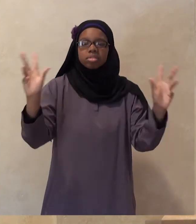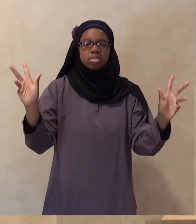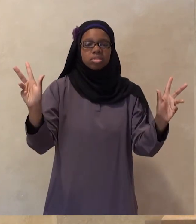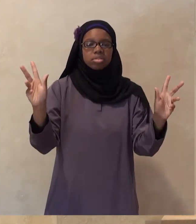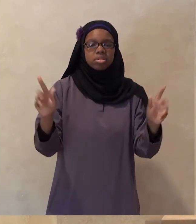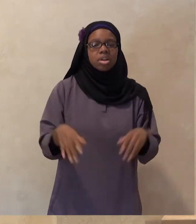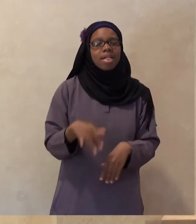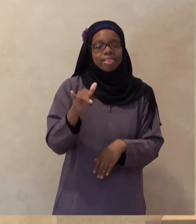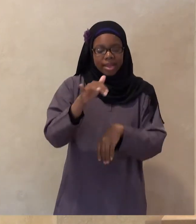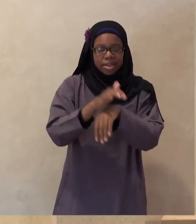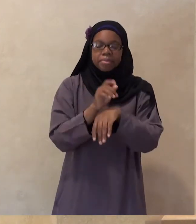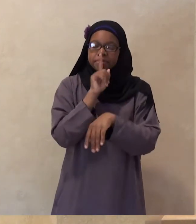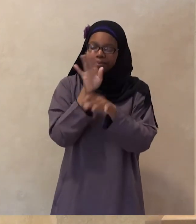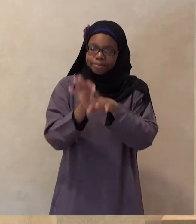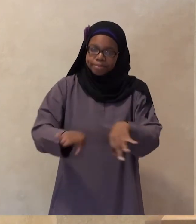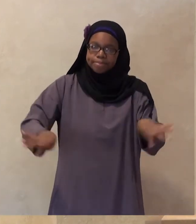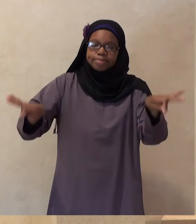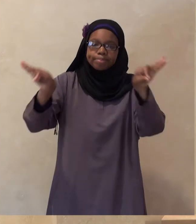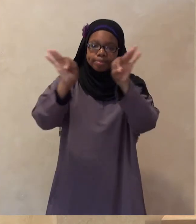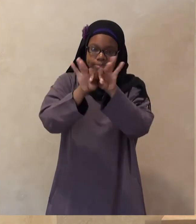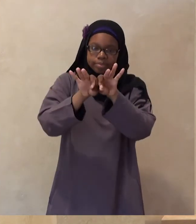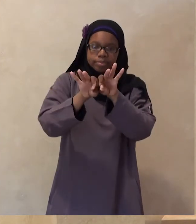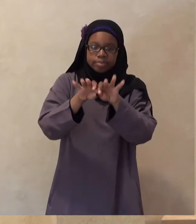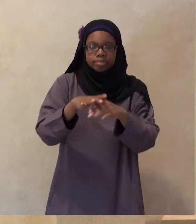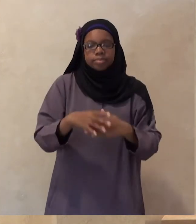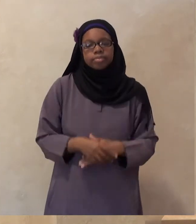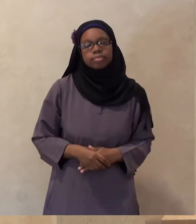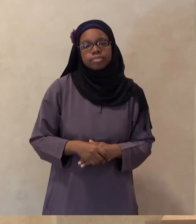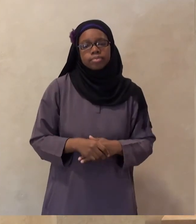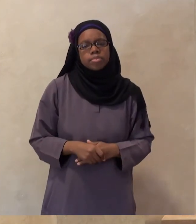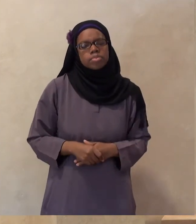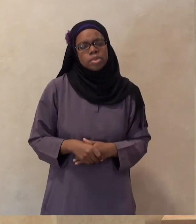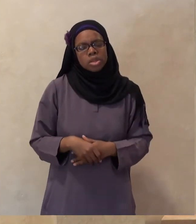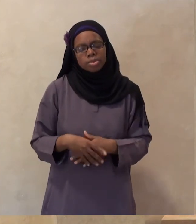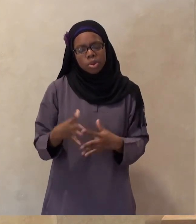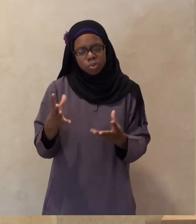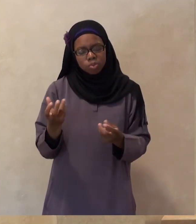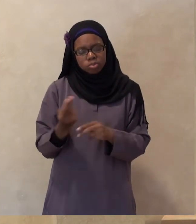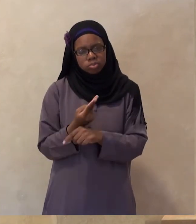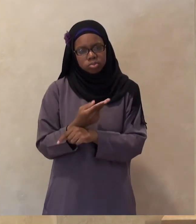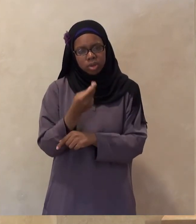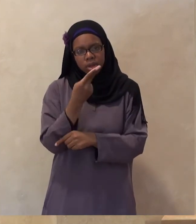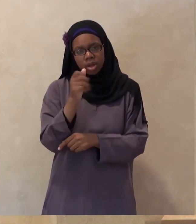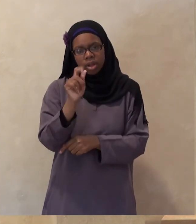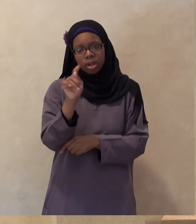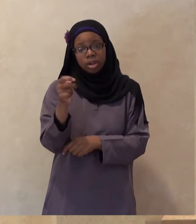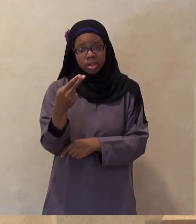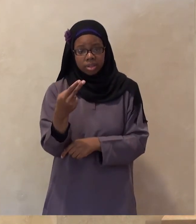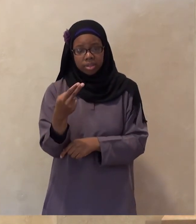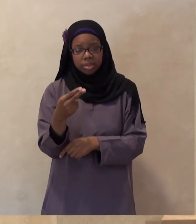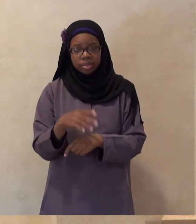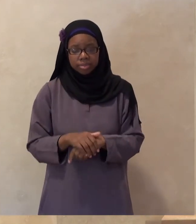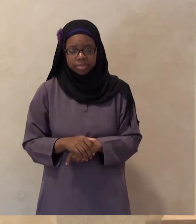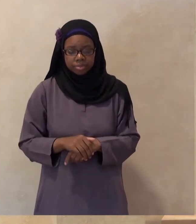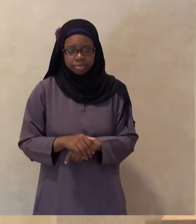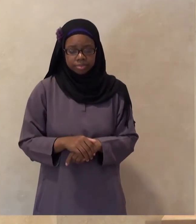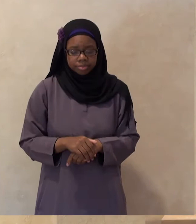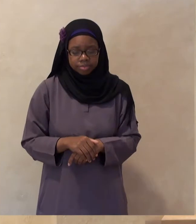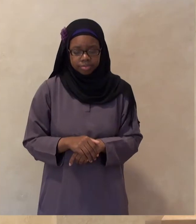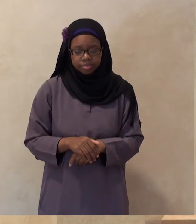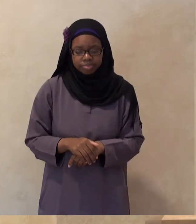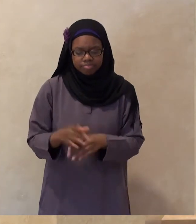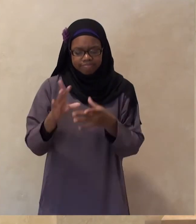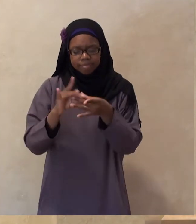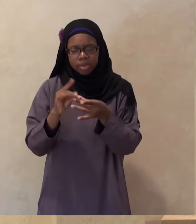its importance. I would like to quote a hadith. This hadith is narrated by Mu'adh ibn Jabal